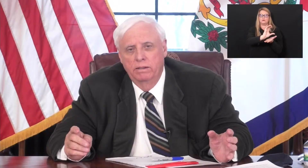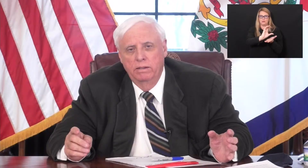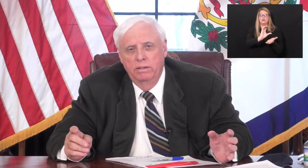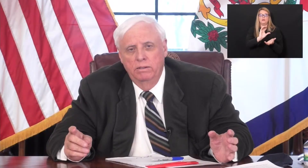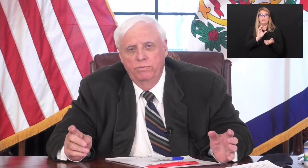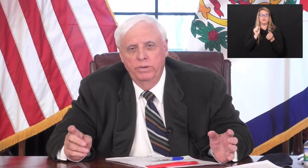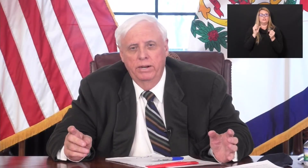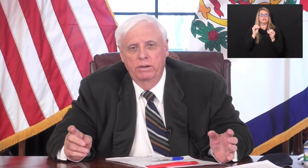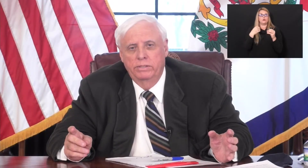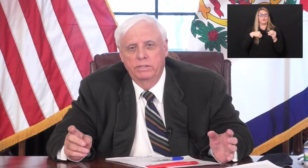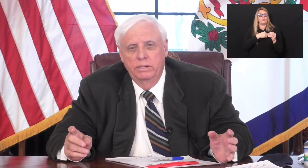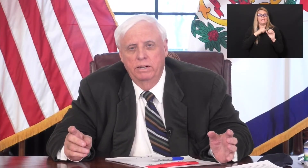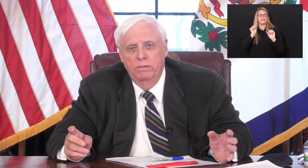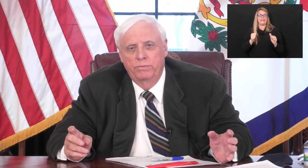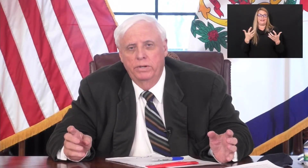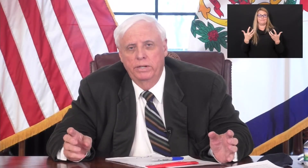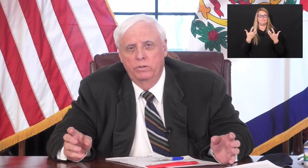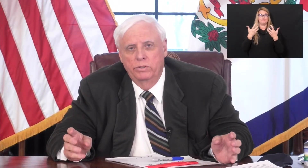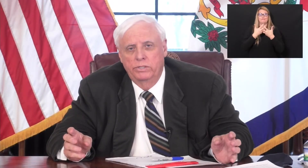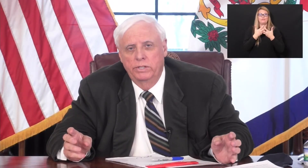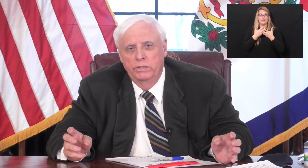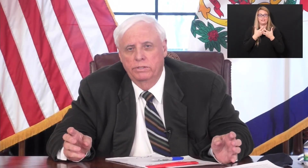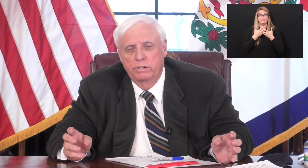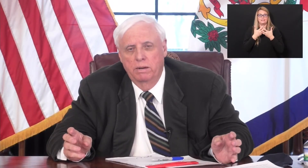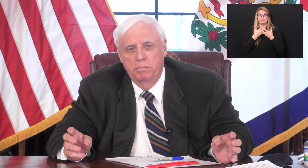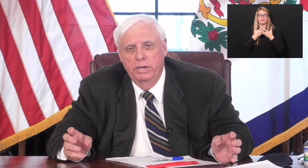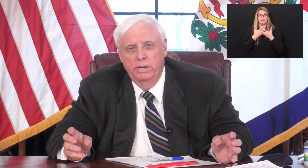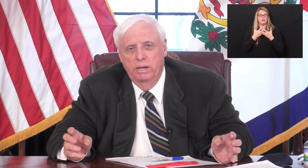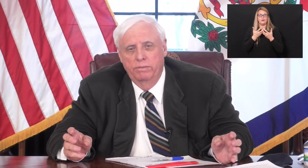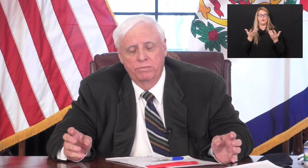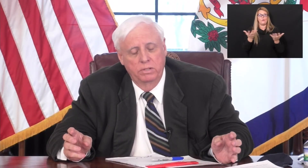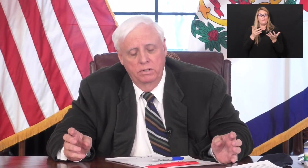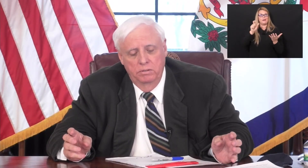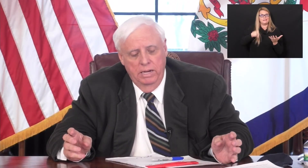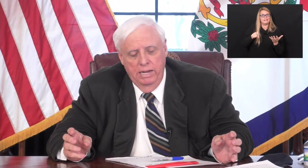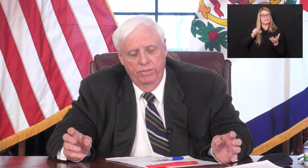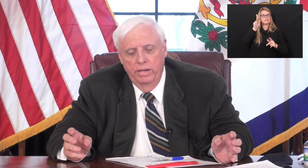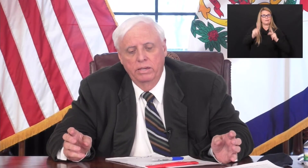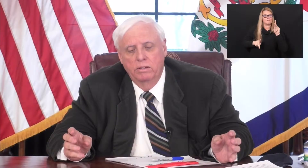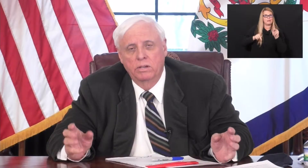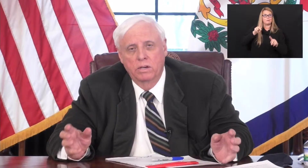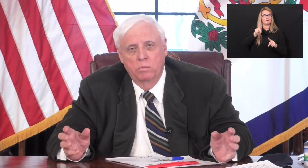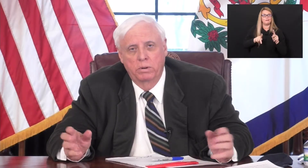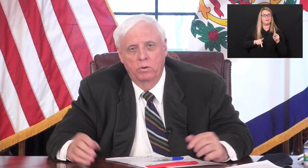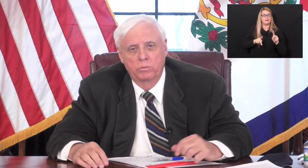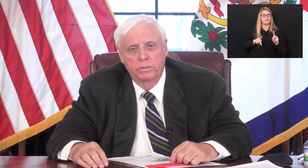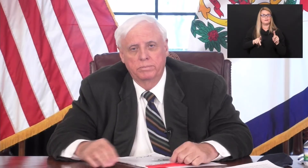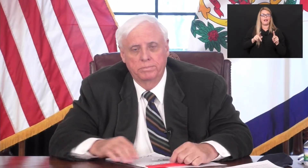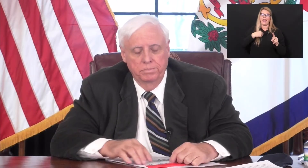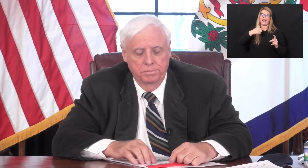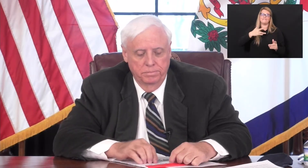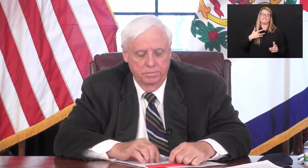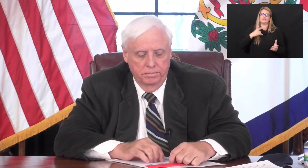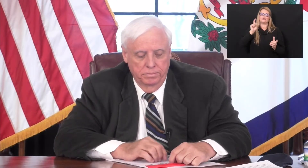to fit our, foot into a shoe that's not big enough. I think you go bold.